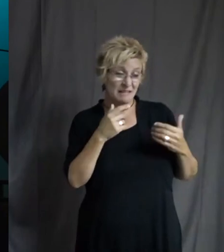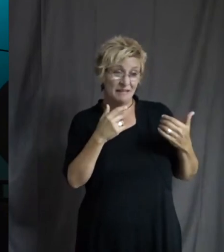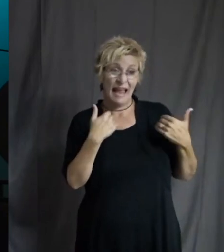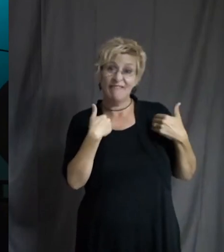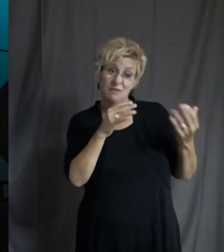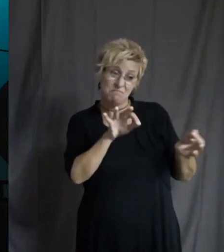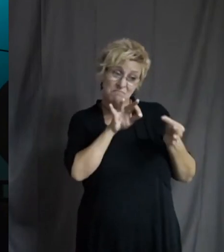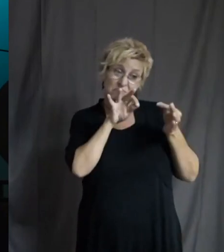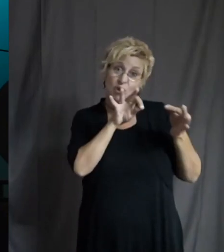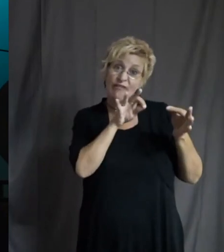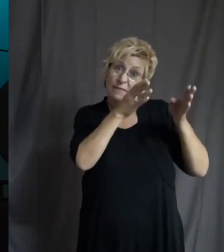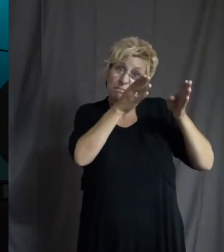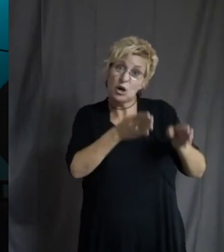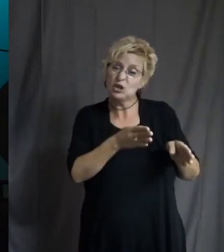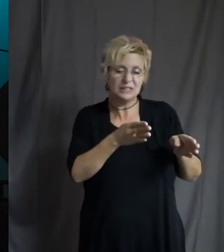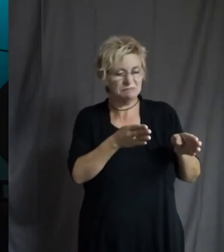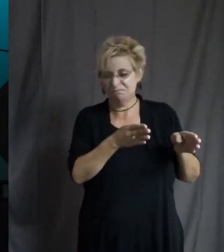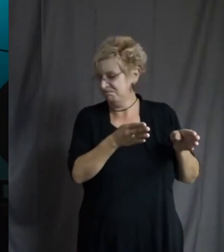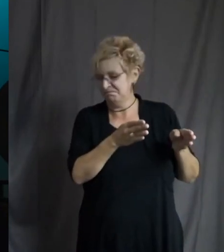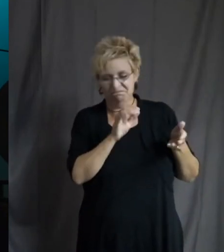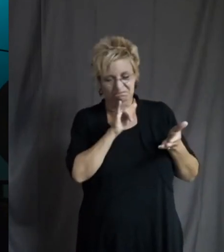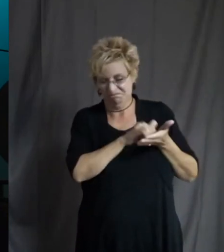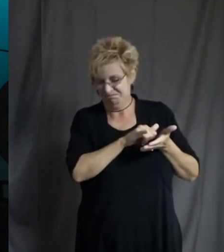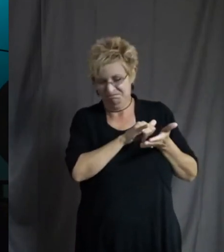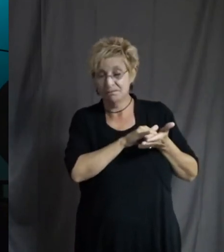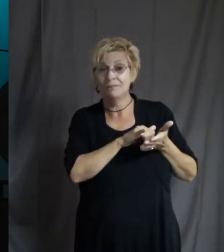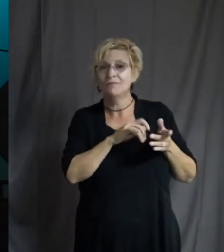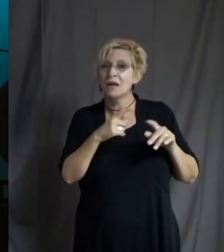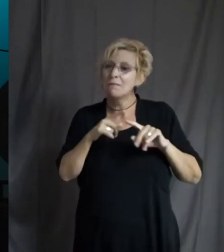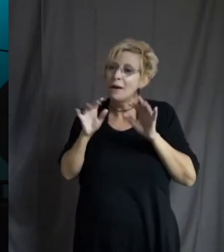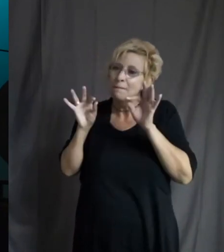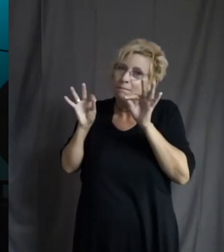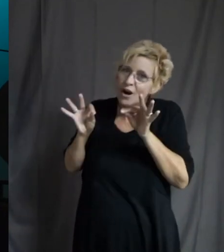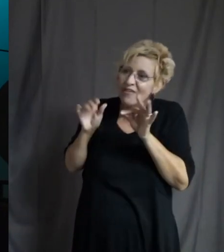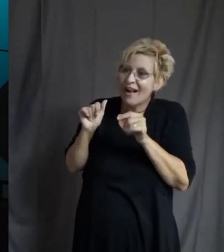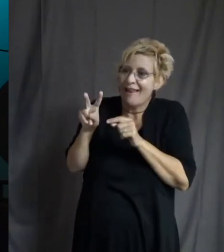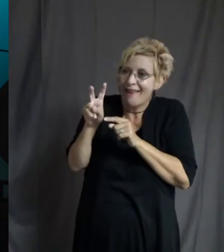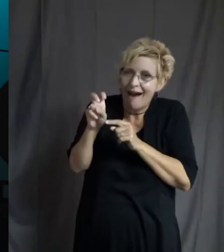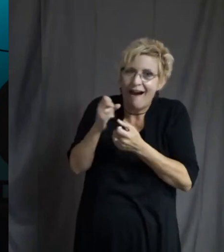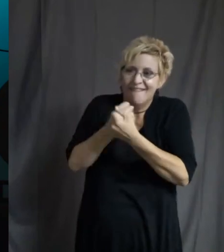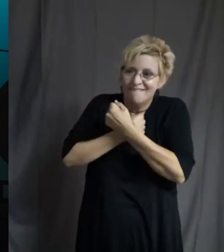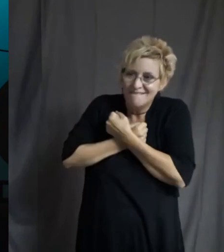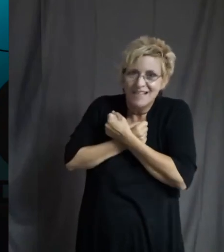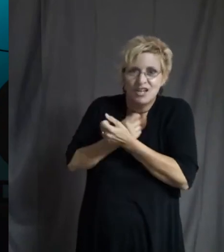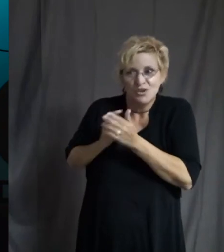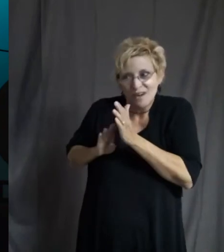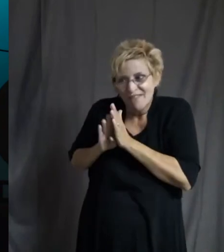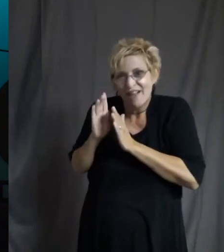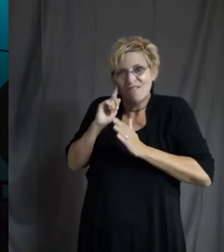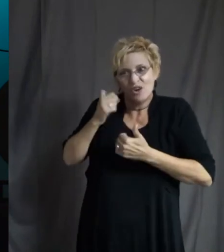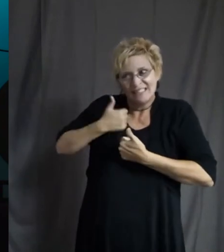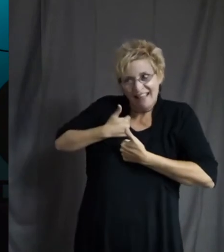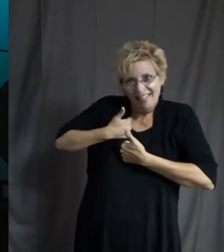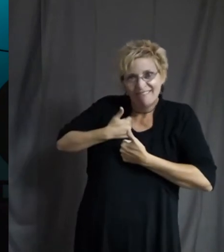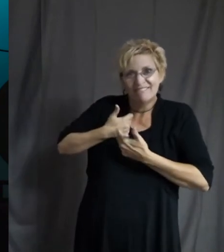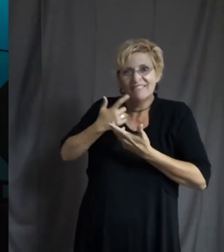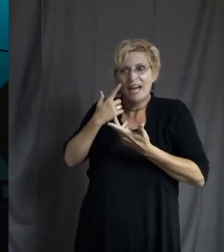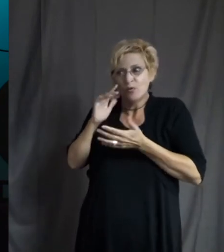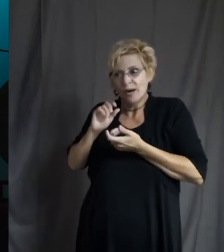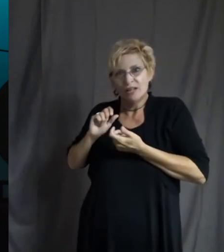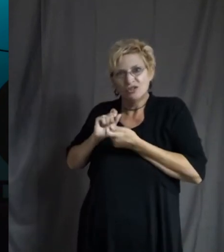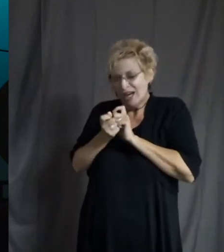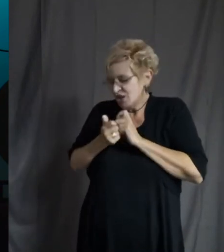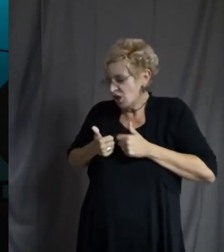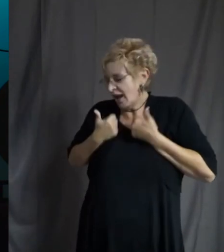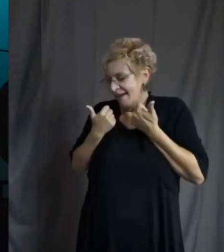relationships. There's no such thing as a perfect person, but there is such thing as that perfect love that you